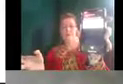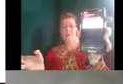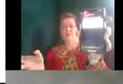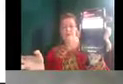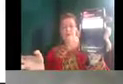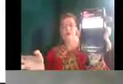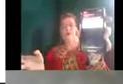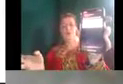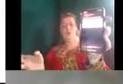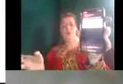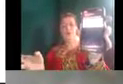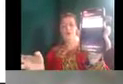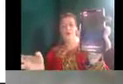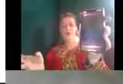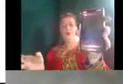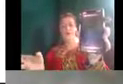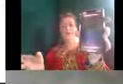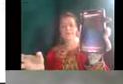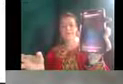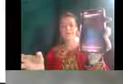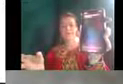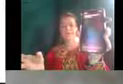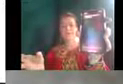to say i hope you're doing your school work